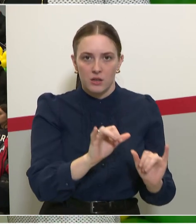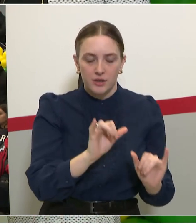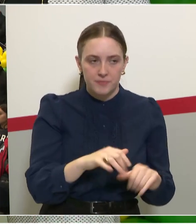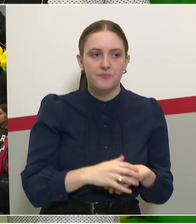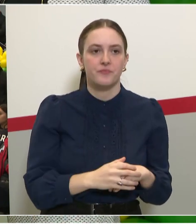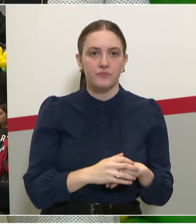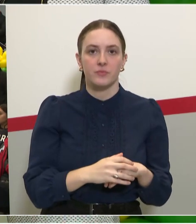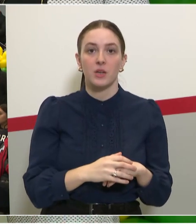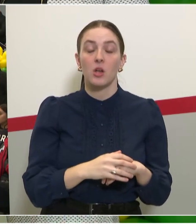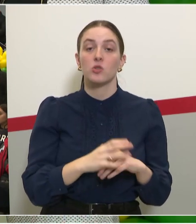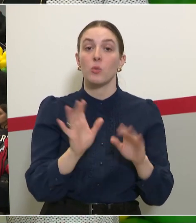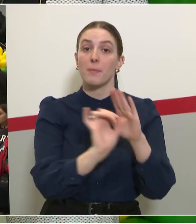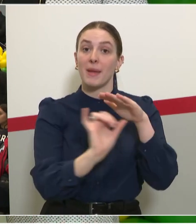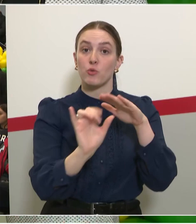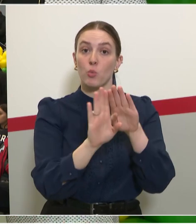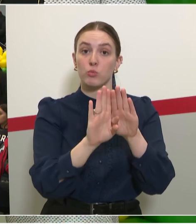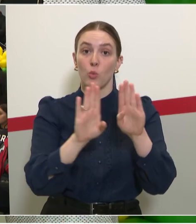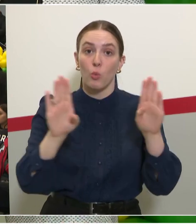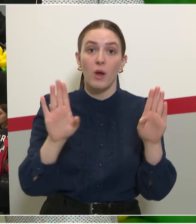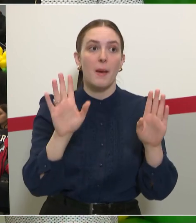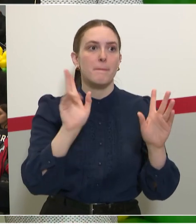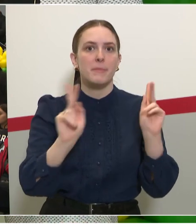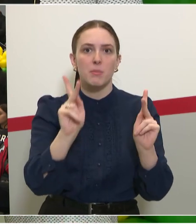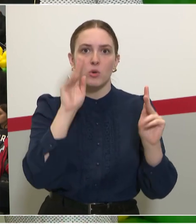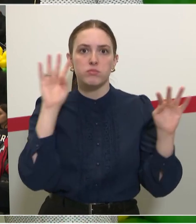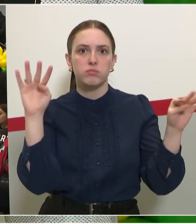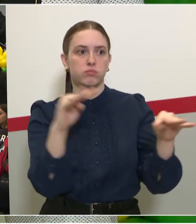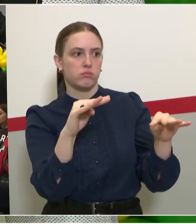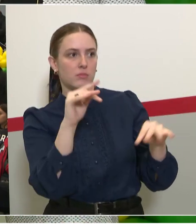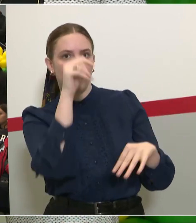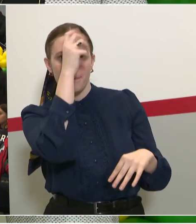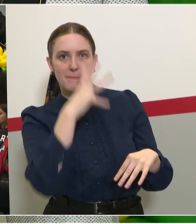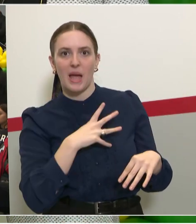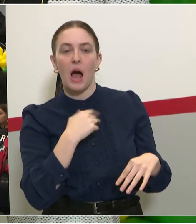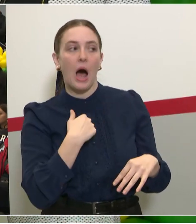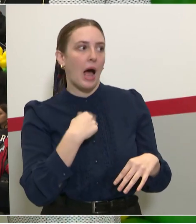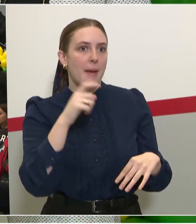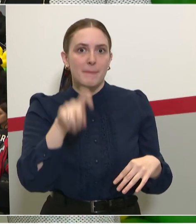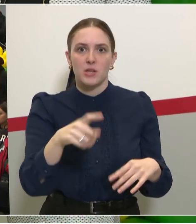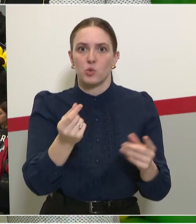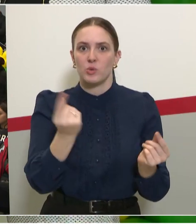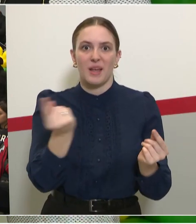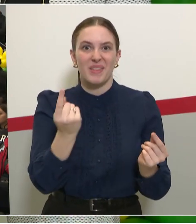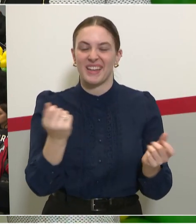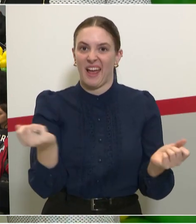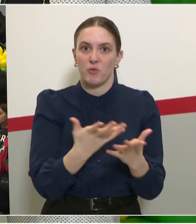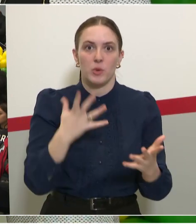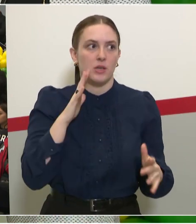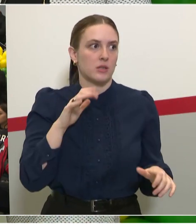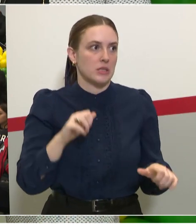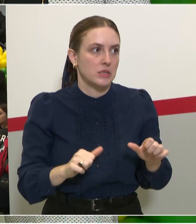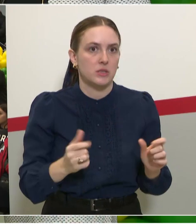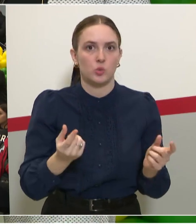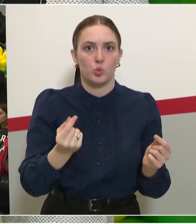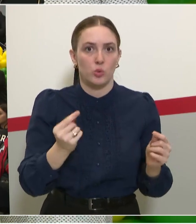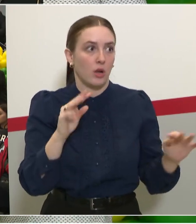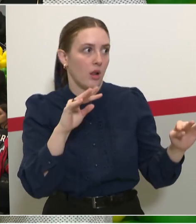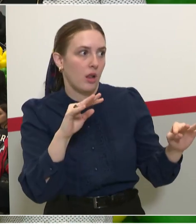When the metro doors opened, people started to take notice of the man, and I knew I had to do something because everyone was just standing there unsure about their next